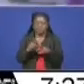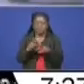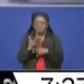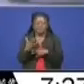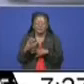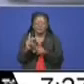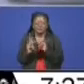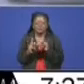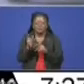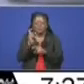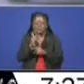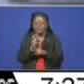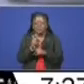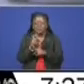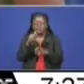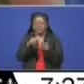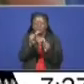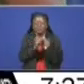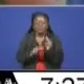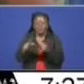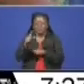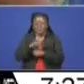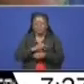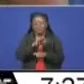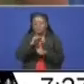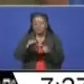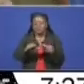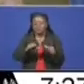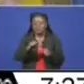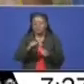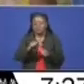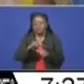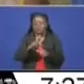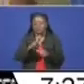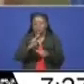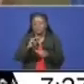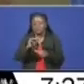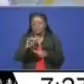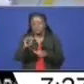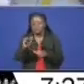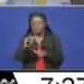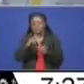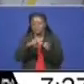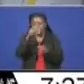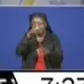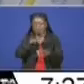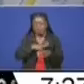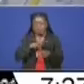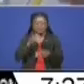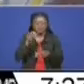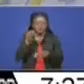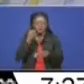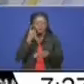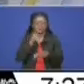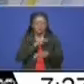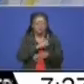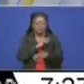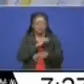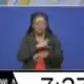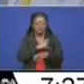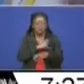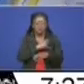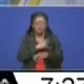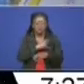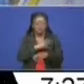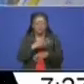need in an everyday situation. BMA Chairman Denise Lewis Johnson and Vice President of the Jackie Robinson